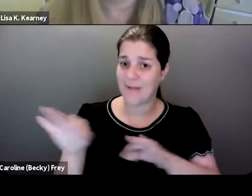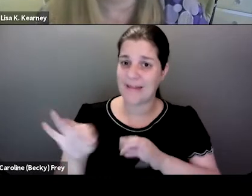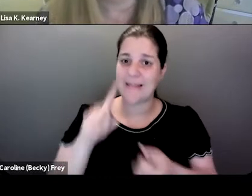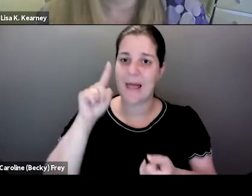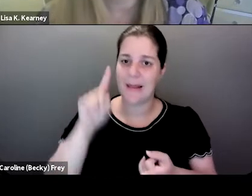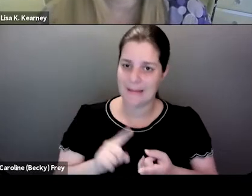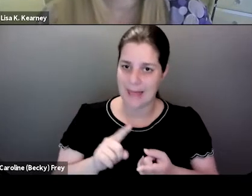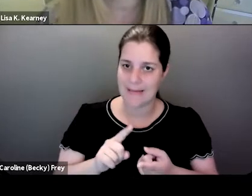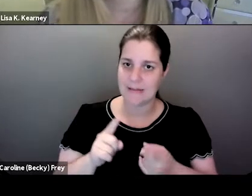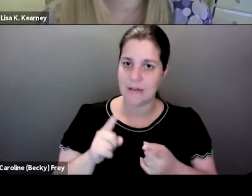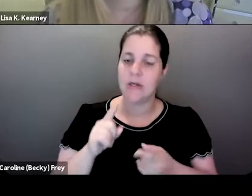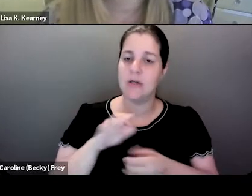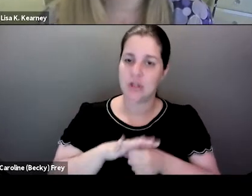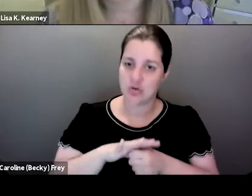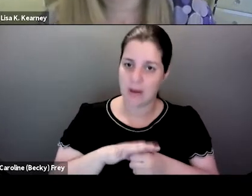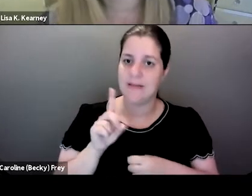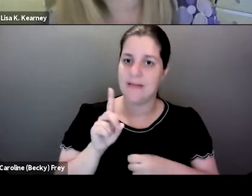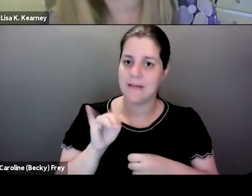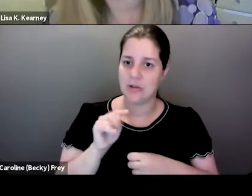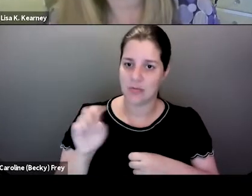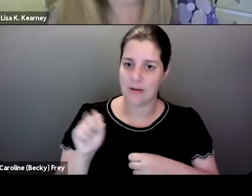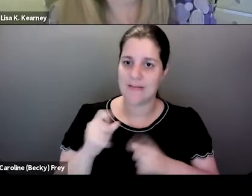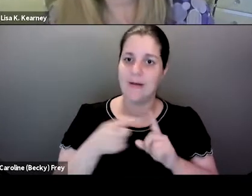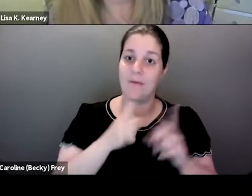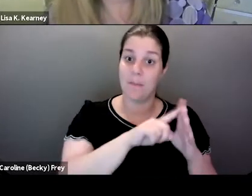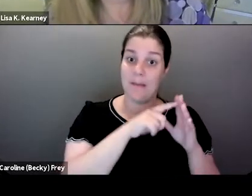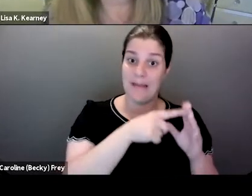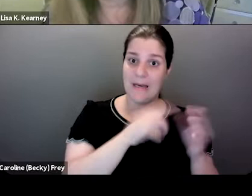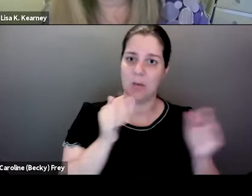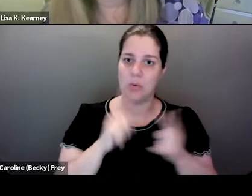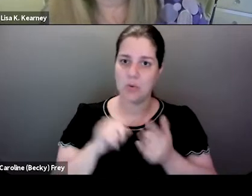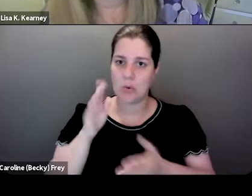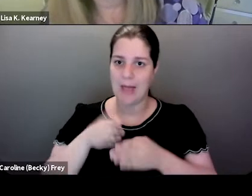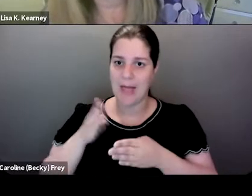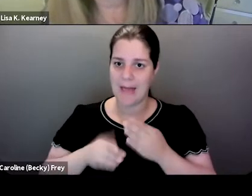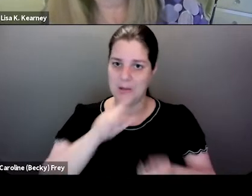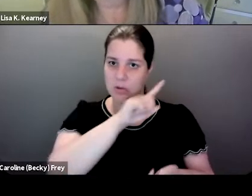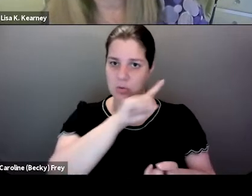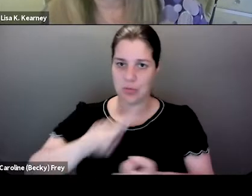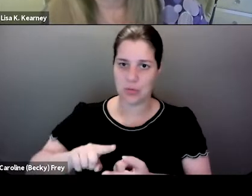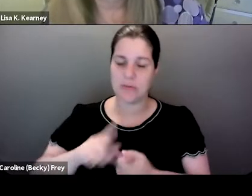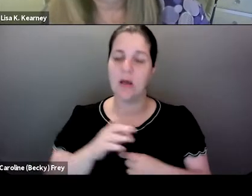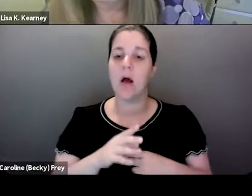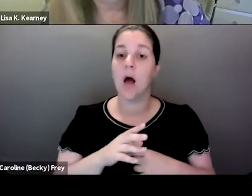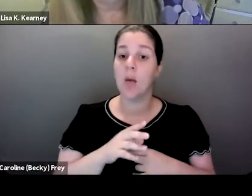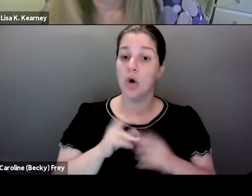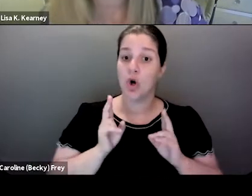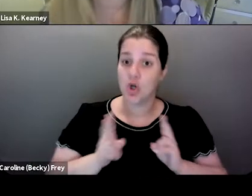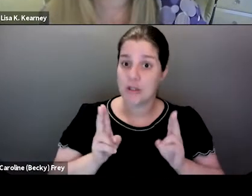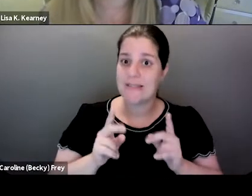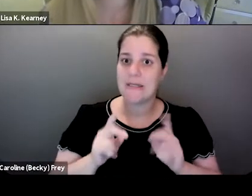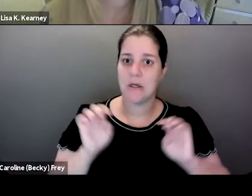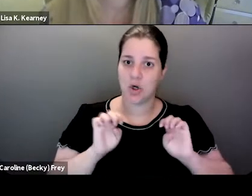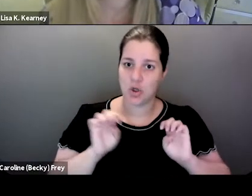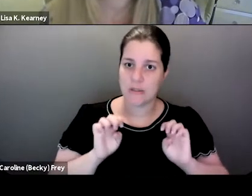from beginning to end of call, reduction in suicidal ideation, reduction in suicidal urgency. We've also had